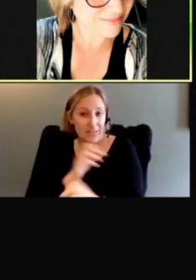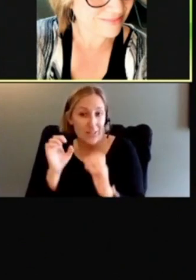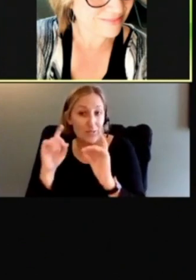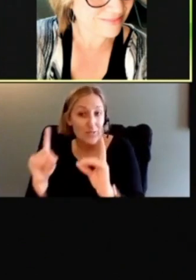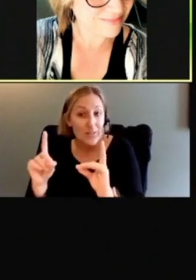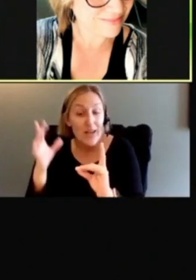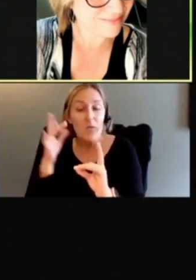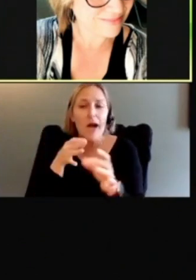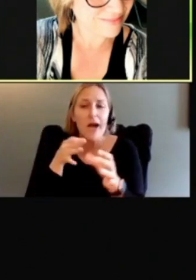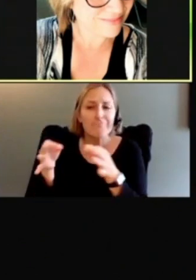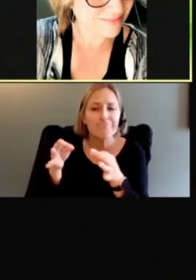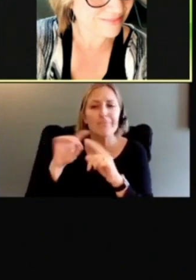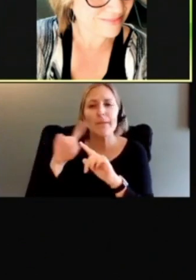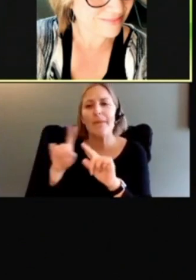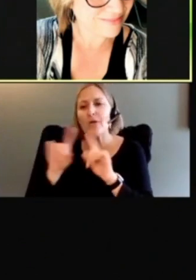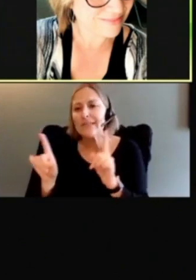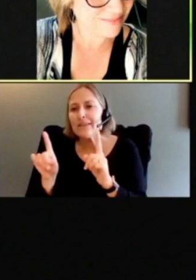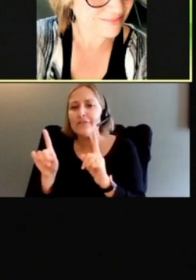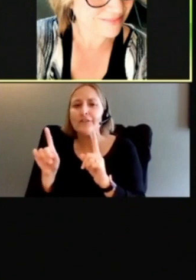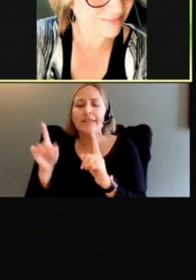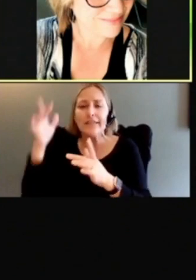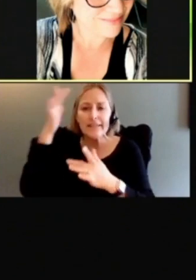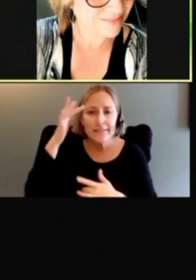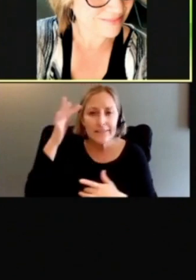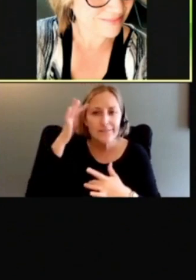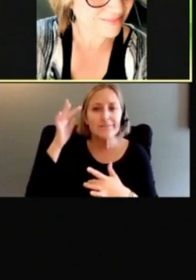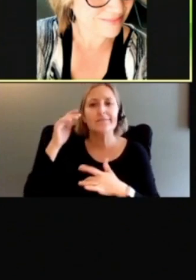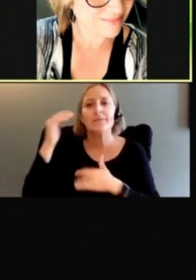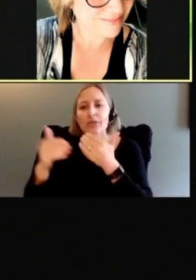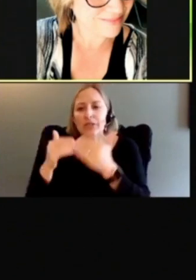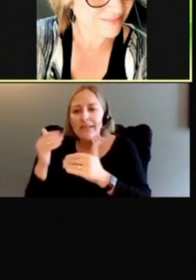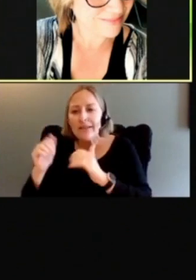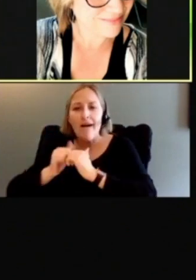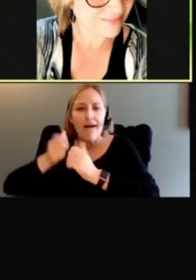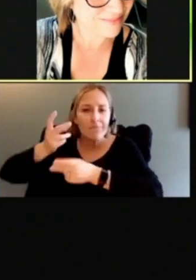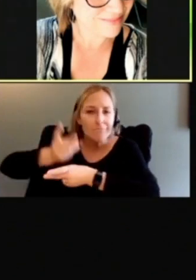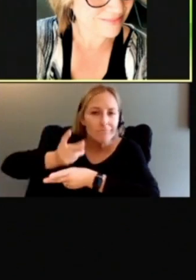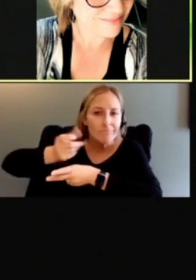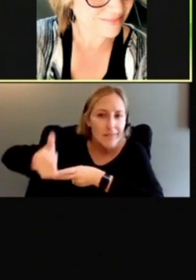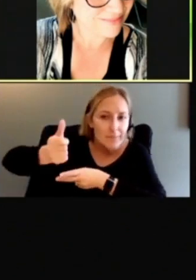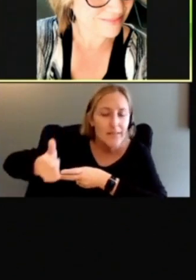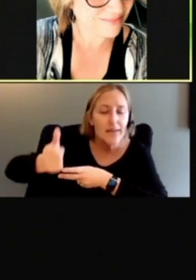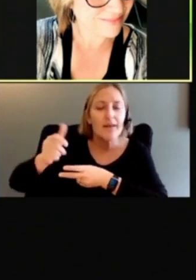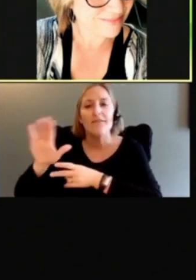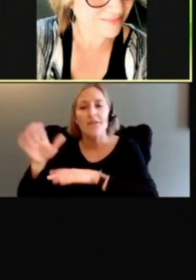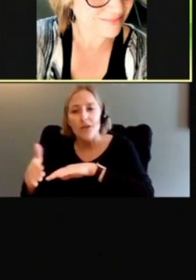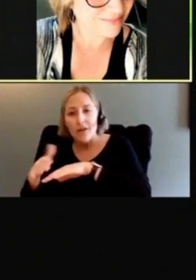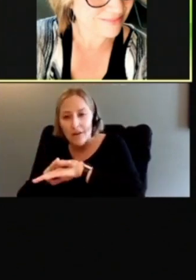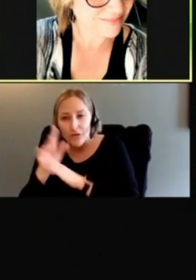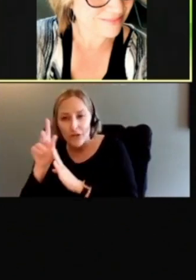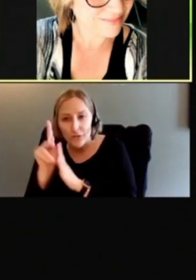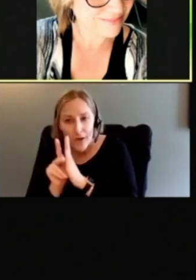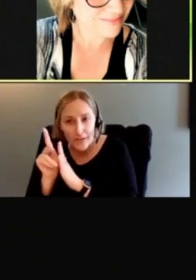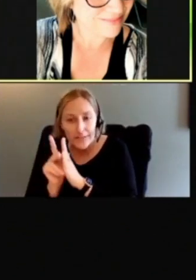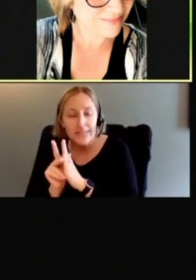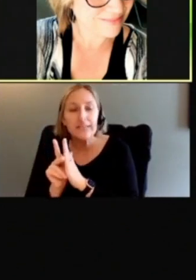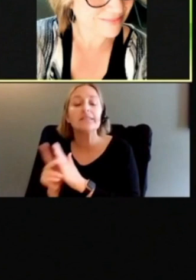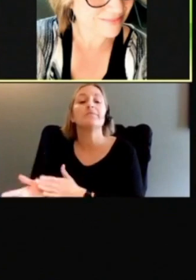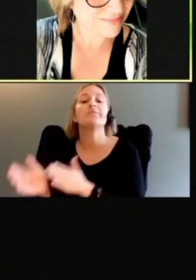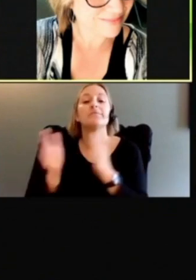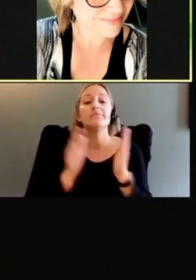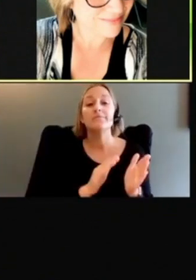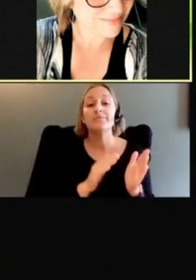about conditions, procedures, maintenance of chronic conditions, and coverage policies. And then there's our